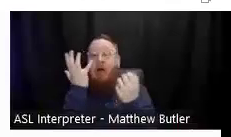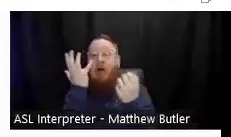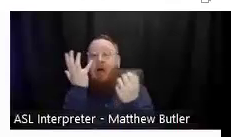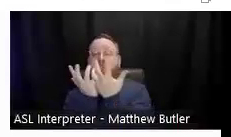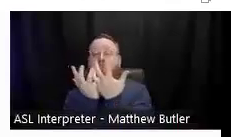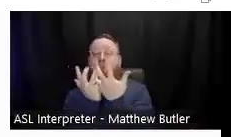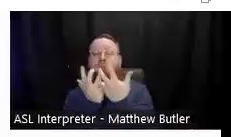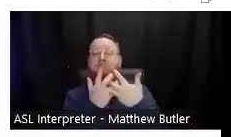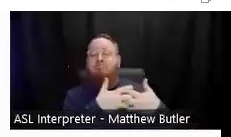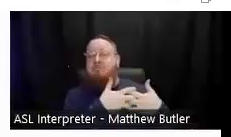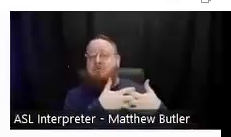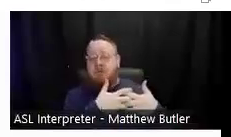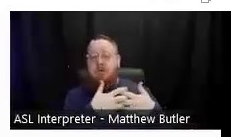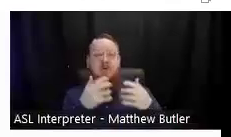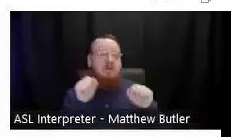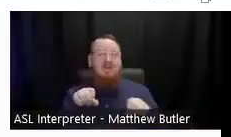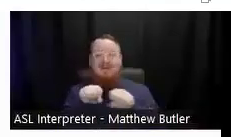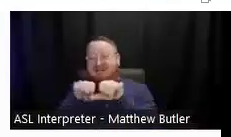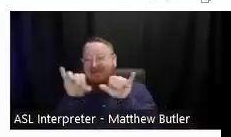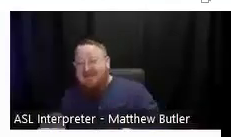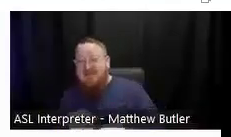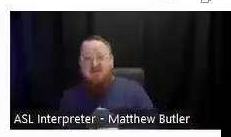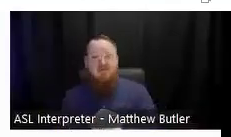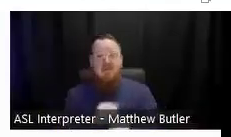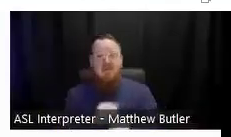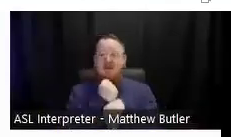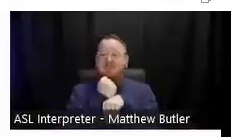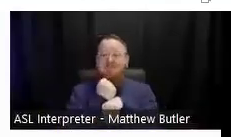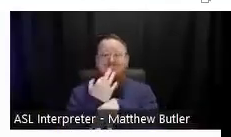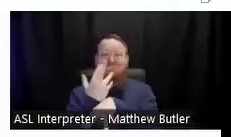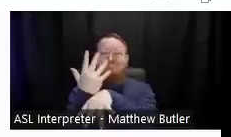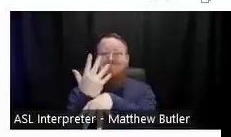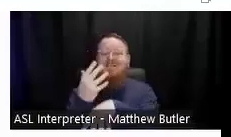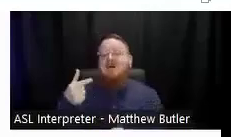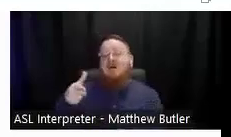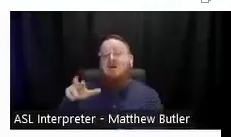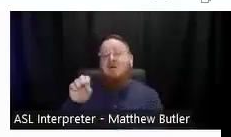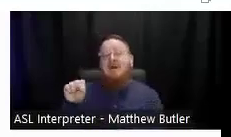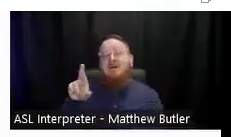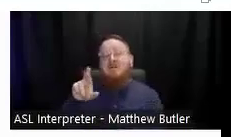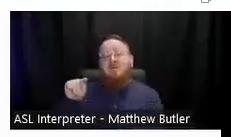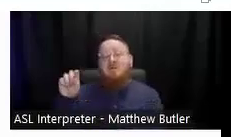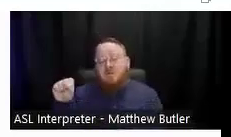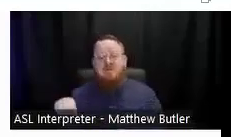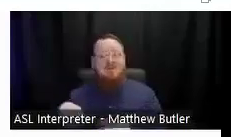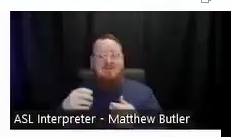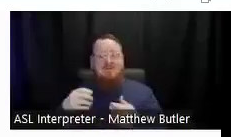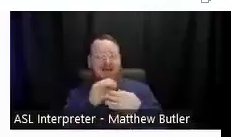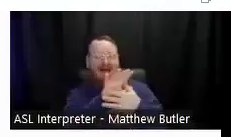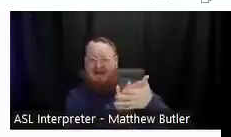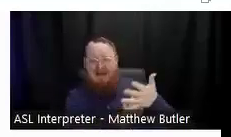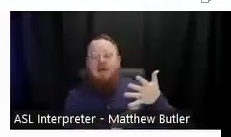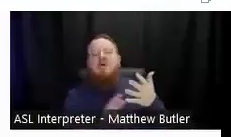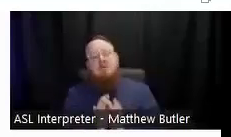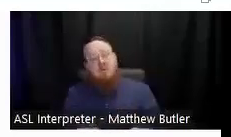in the systems, the grassroots, for your personal stuff, all of that becomes really important. So let's make sure